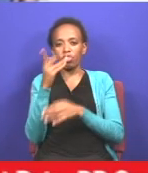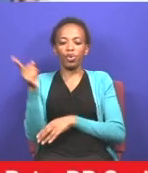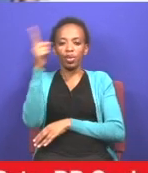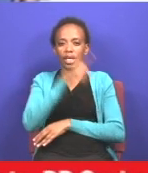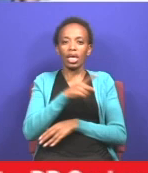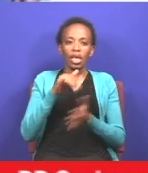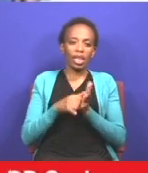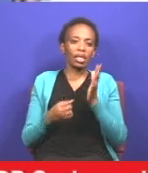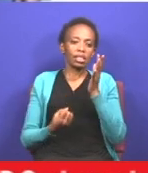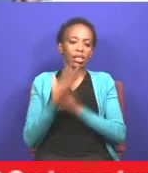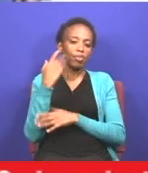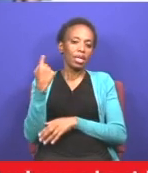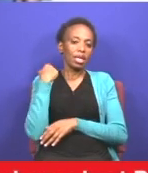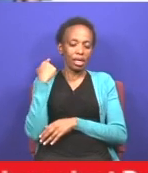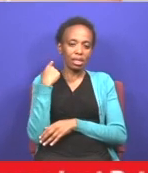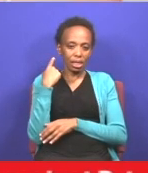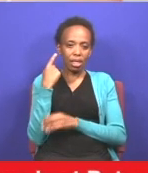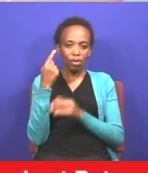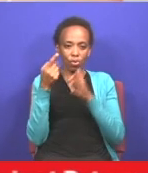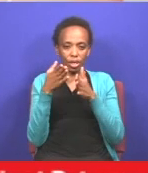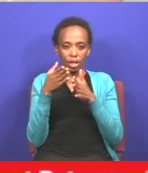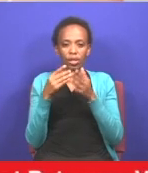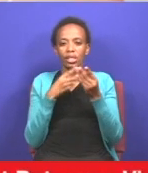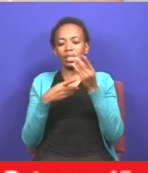which commenced yesterday, will discuss, among